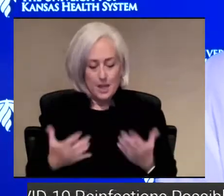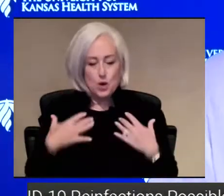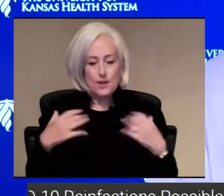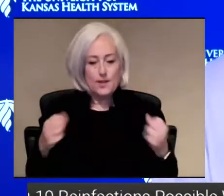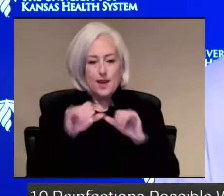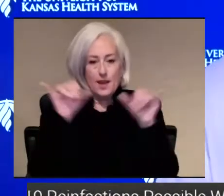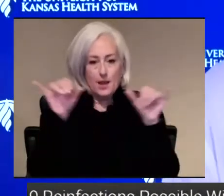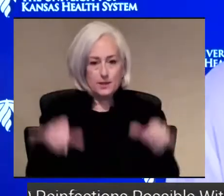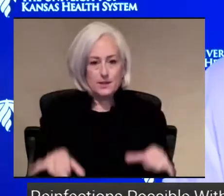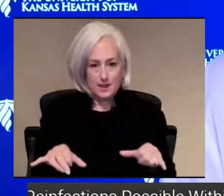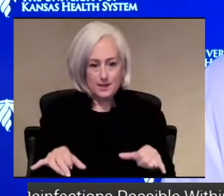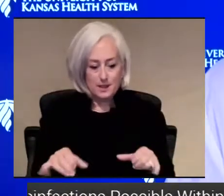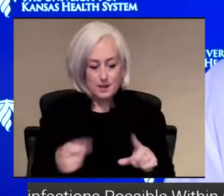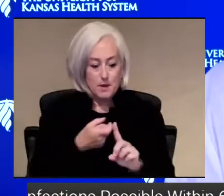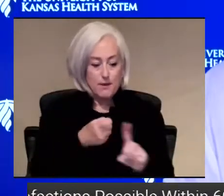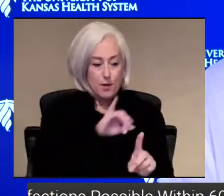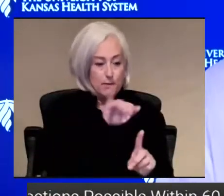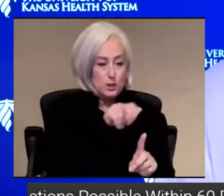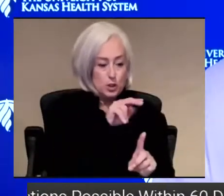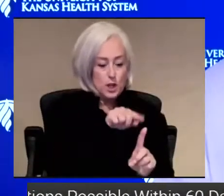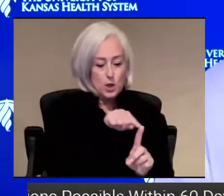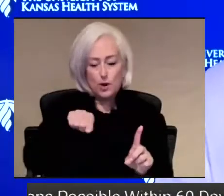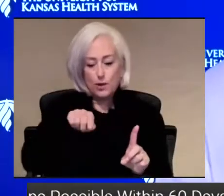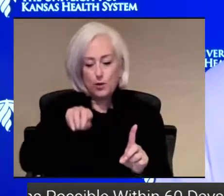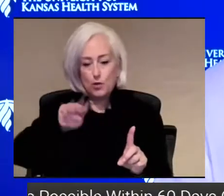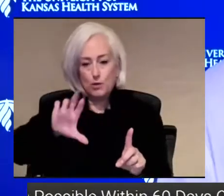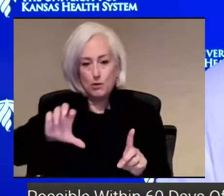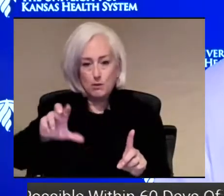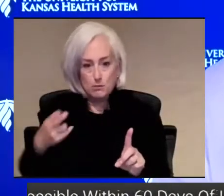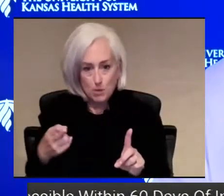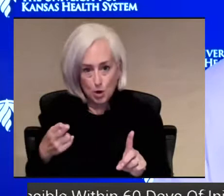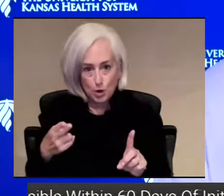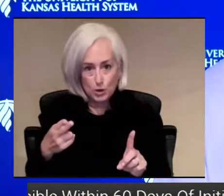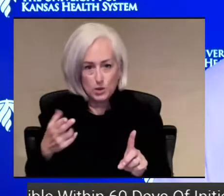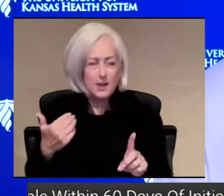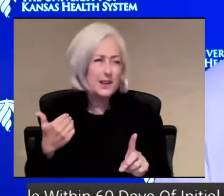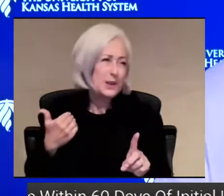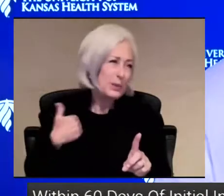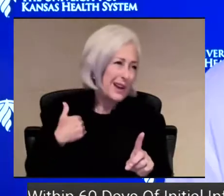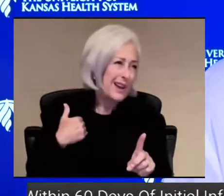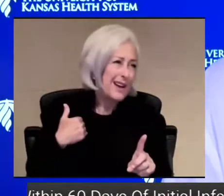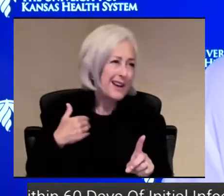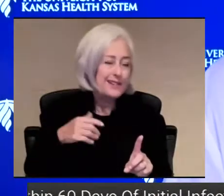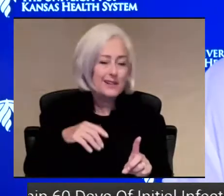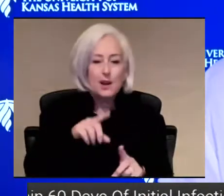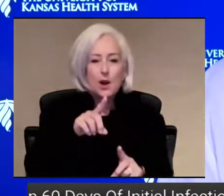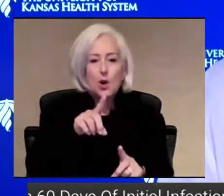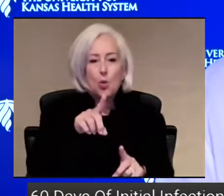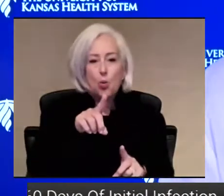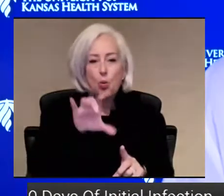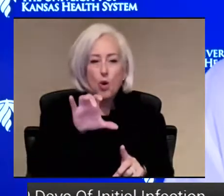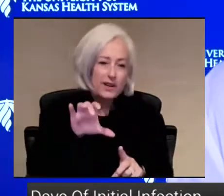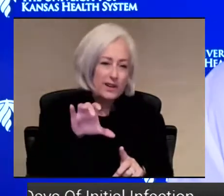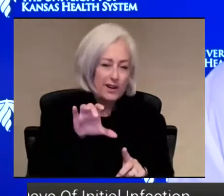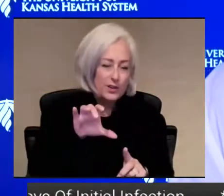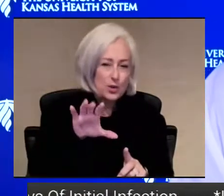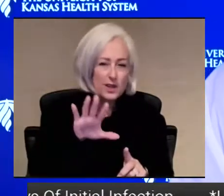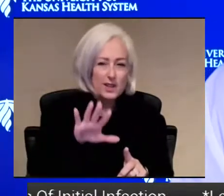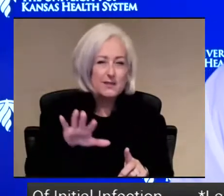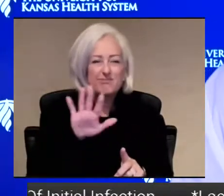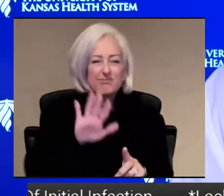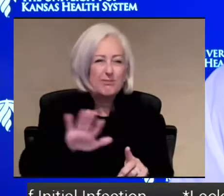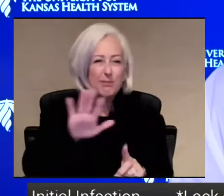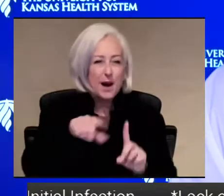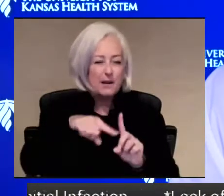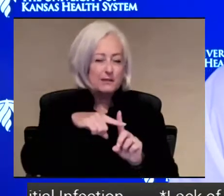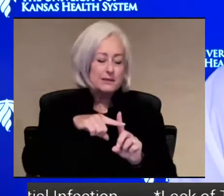From January to March, where we had 110 plus deaths, only 4 of those were fully